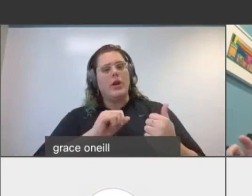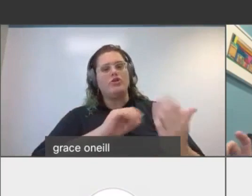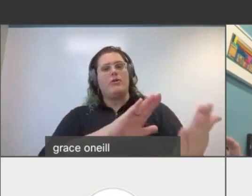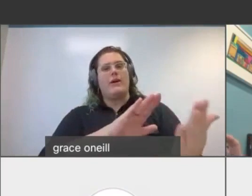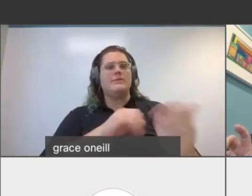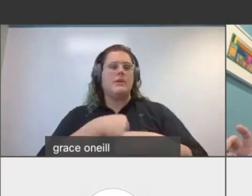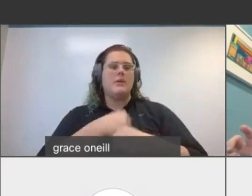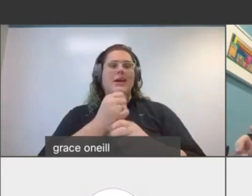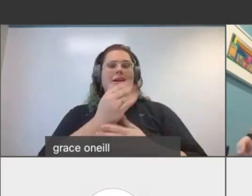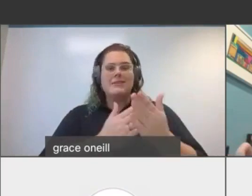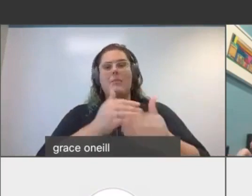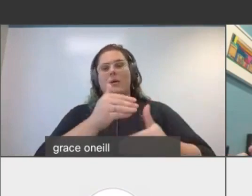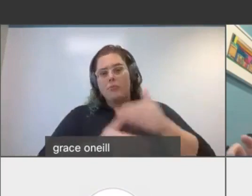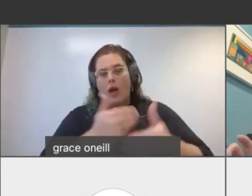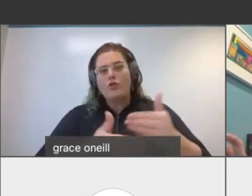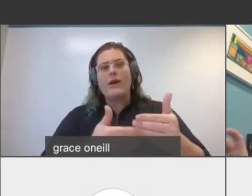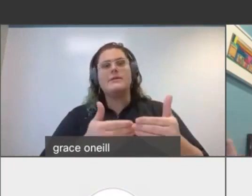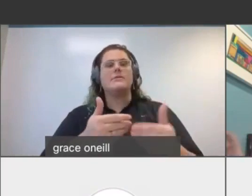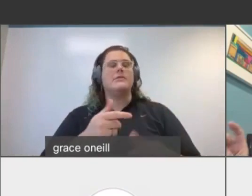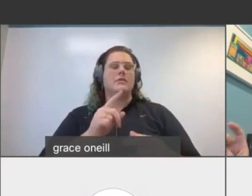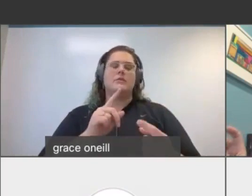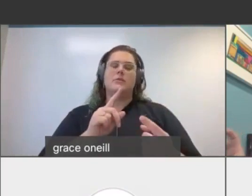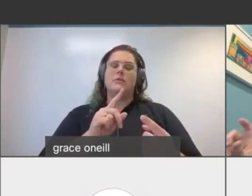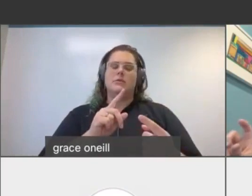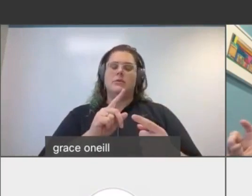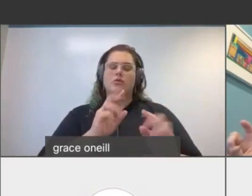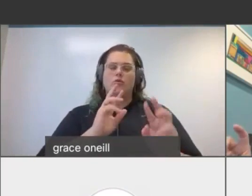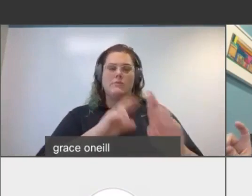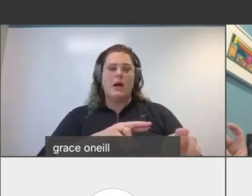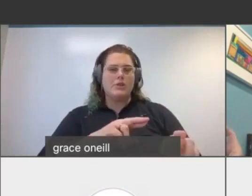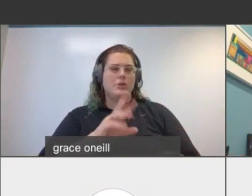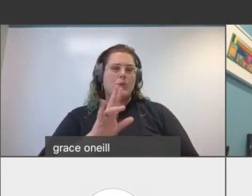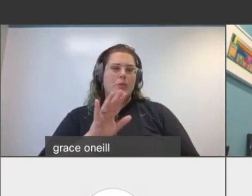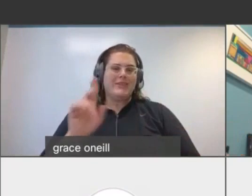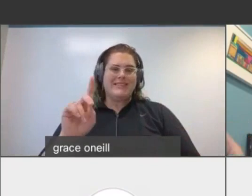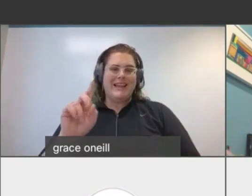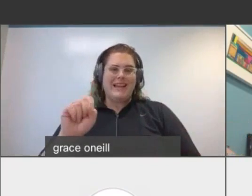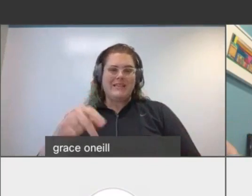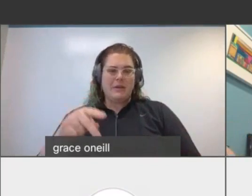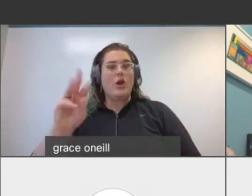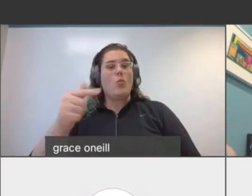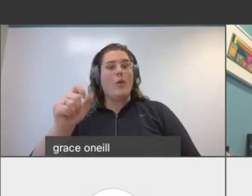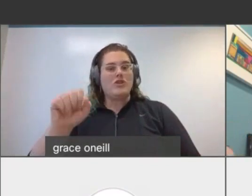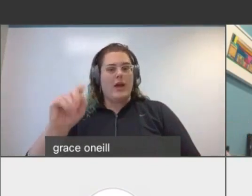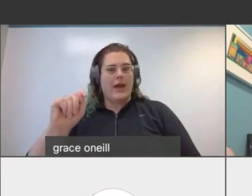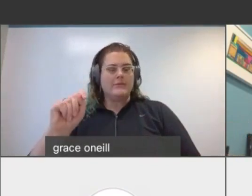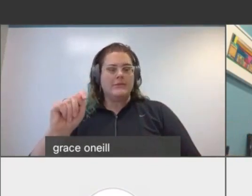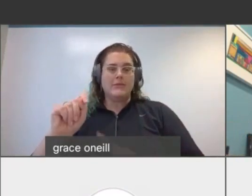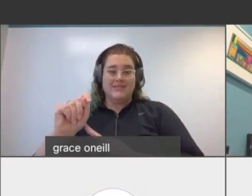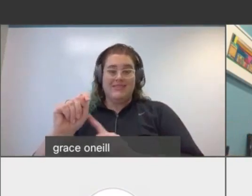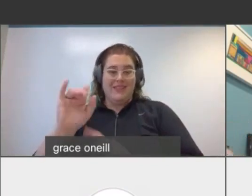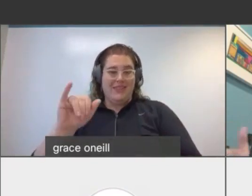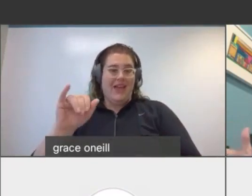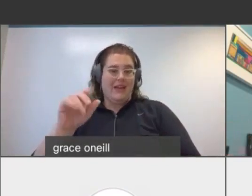some progress in response to the DSP Wage Act, which called for increased wages